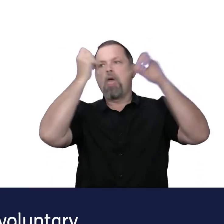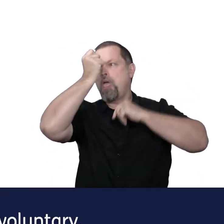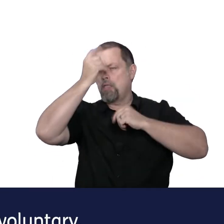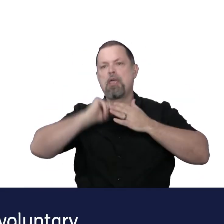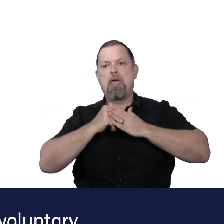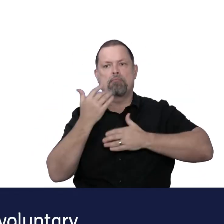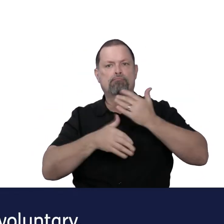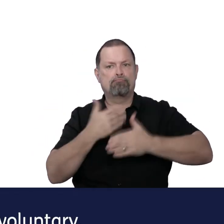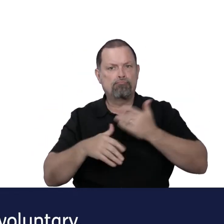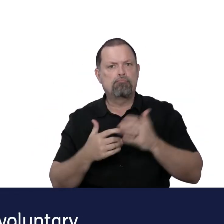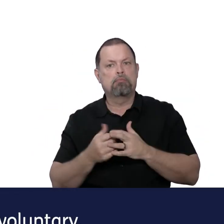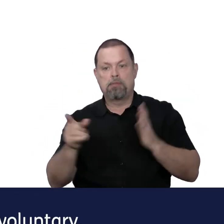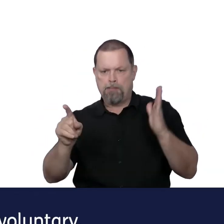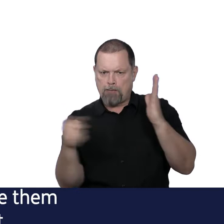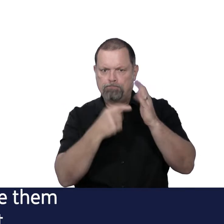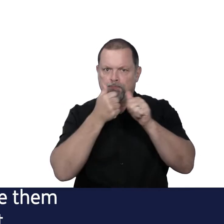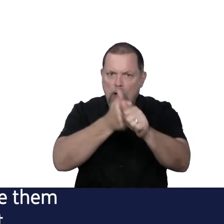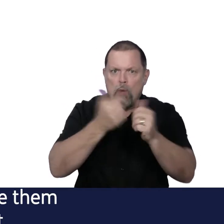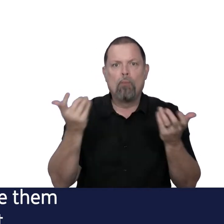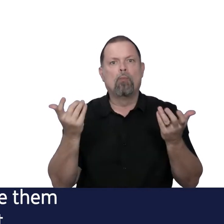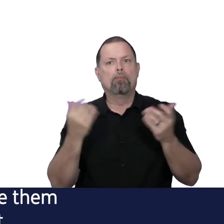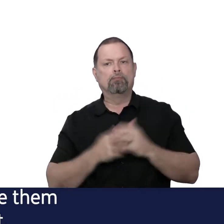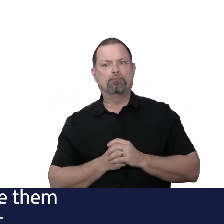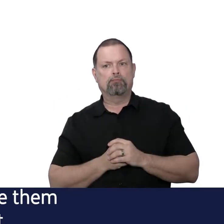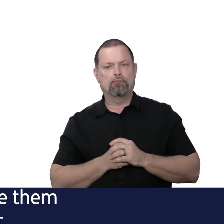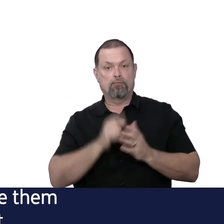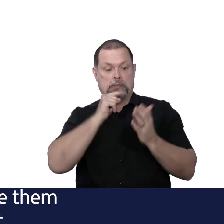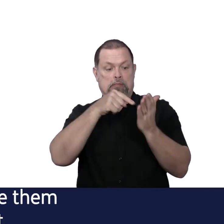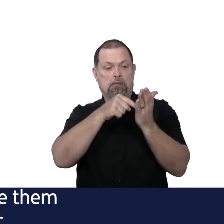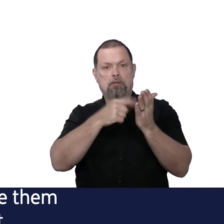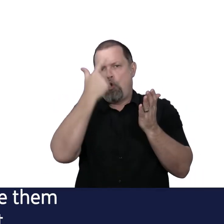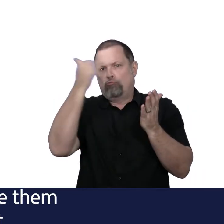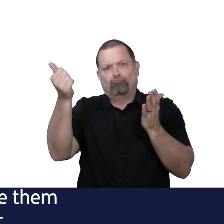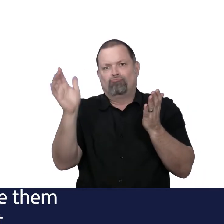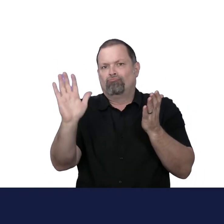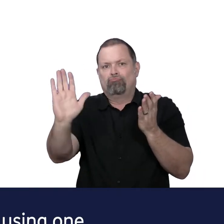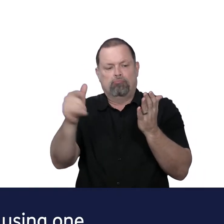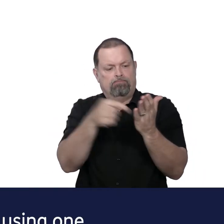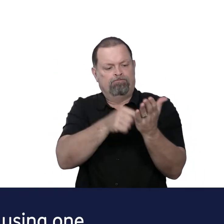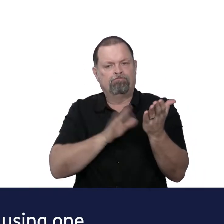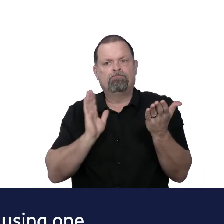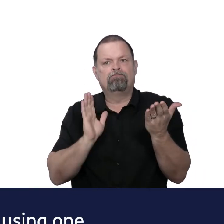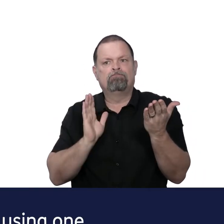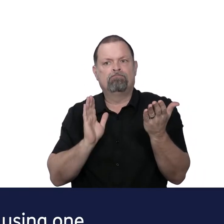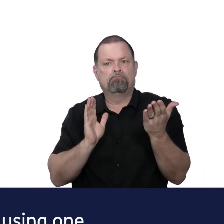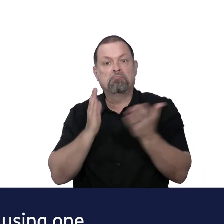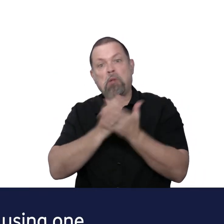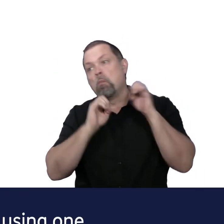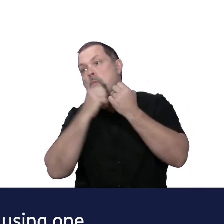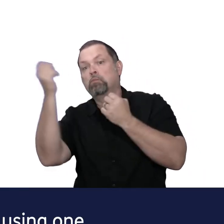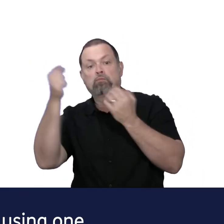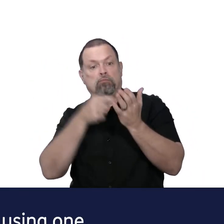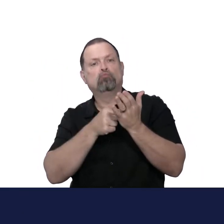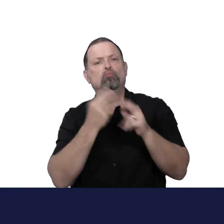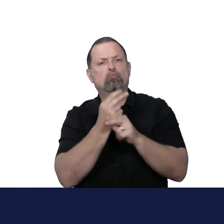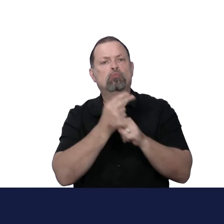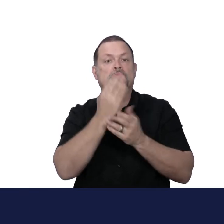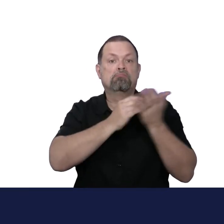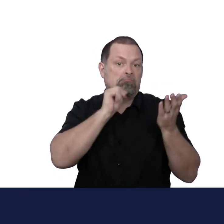Guidance documents are voluntary. Some organizations use them and some do not. There is no penalty for not using